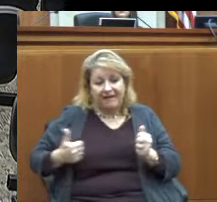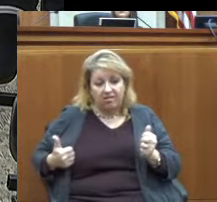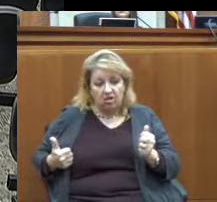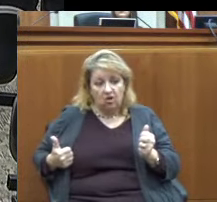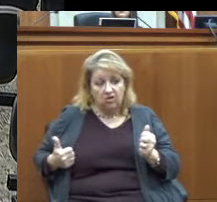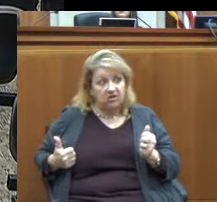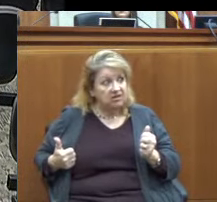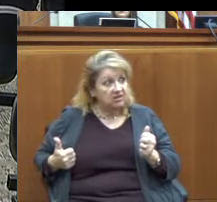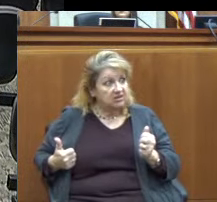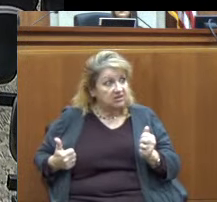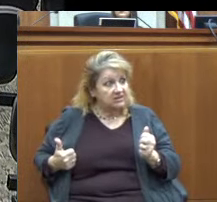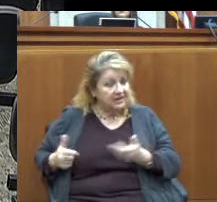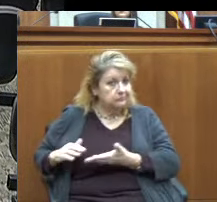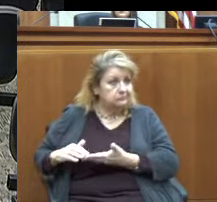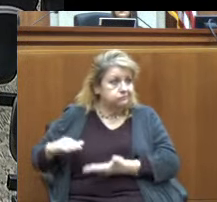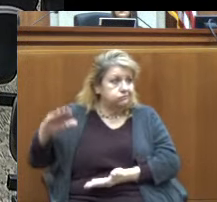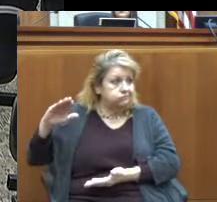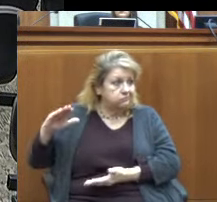having.